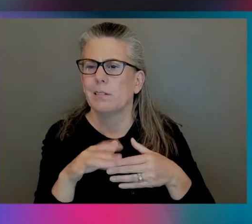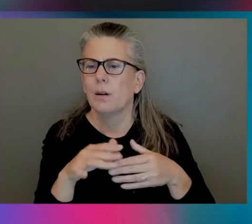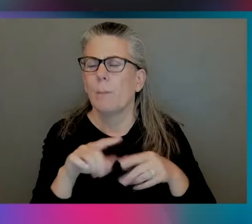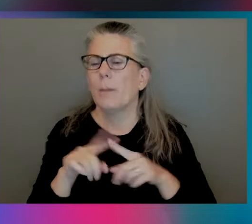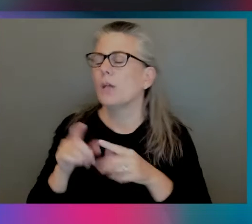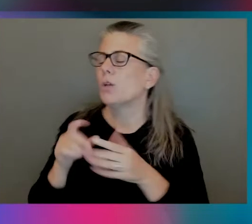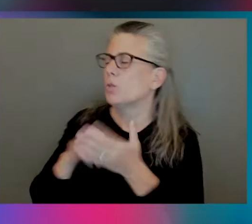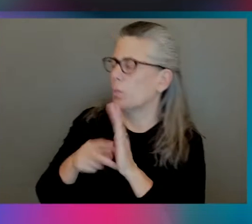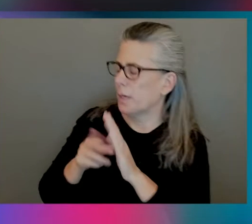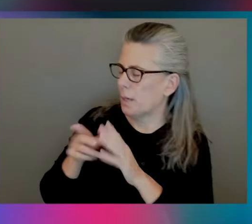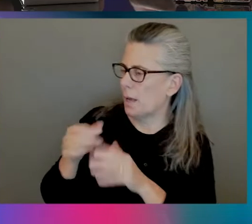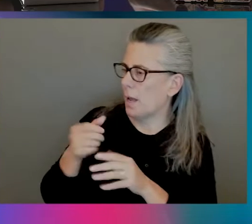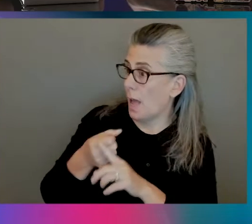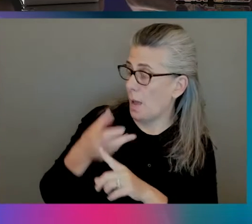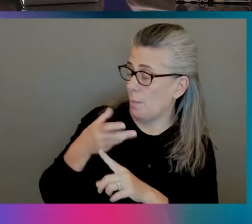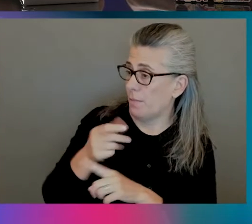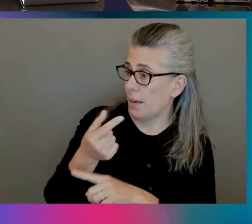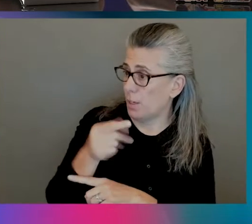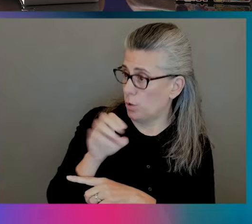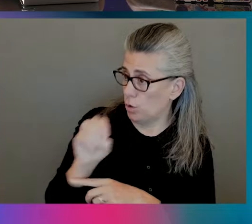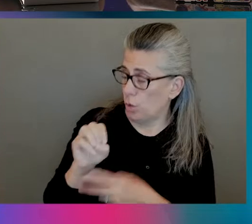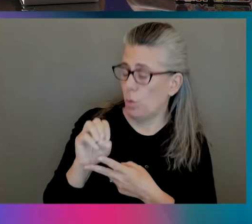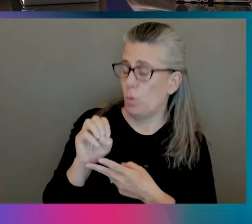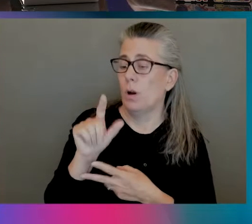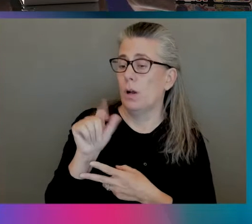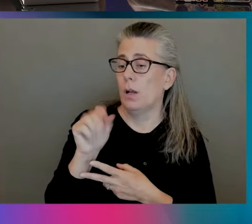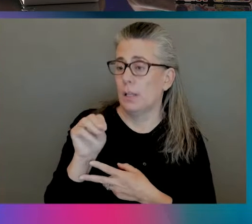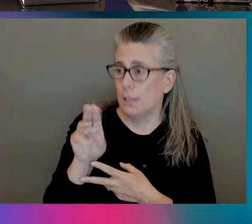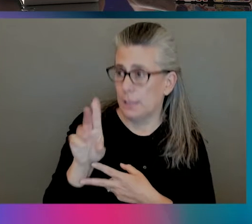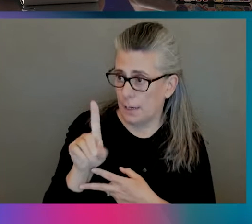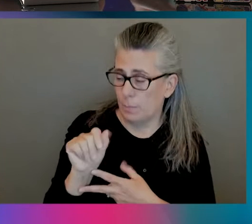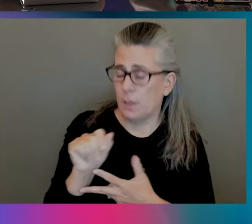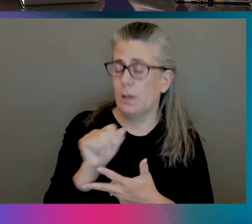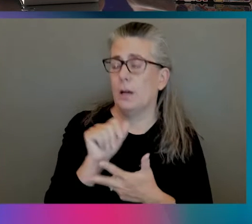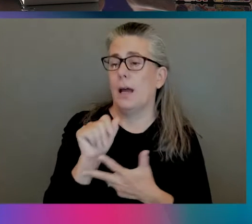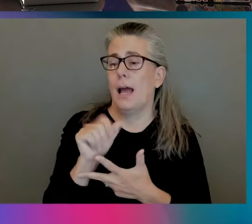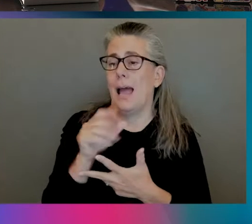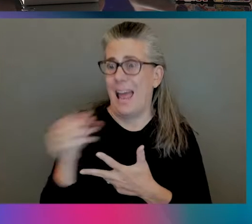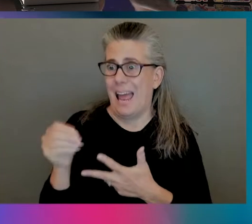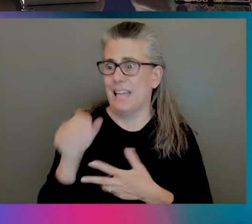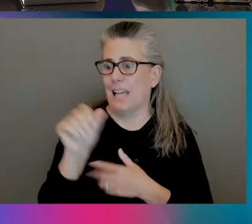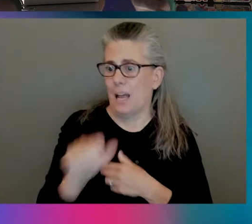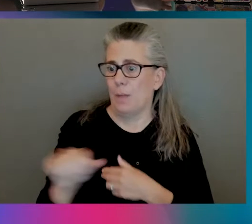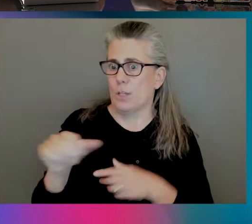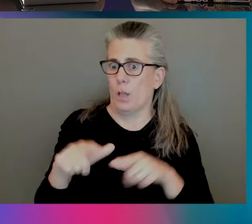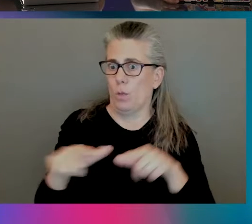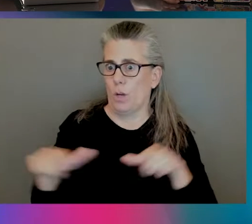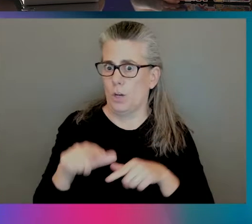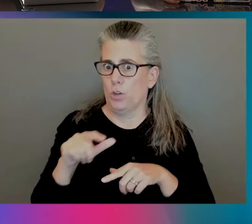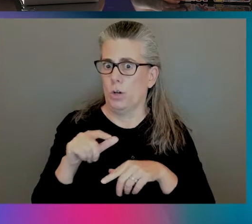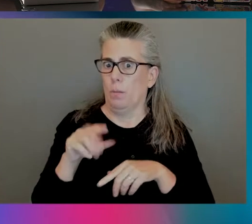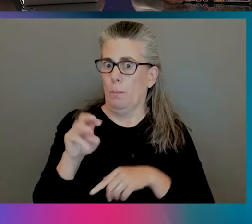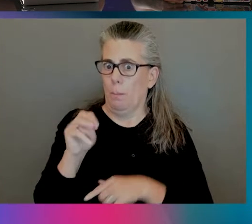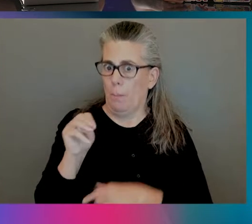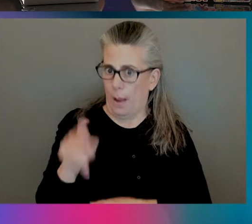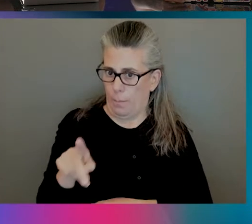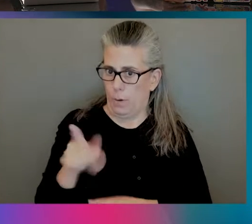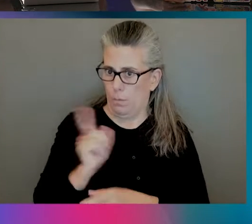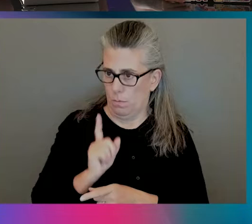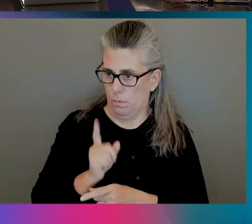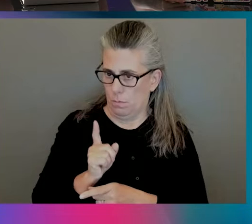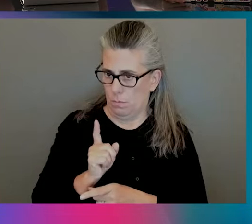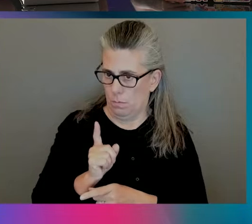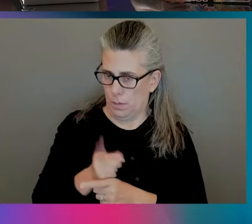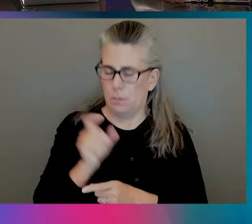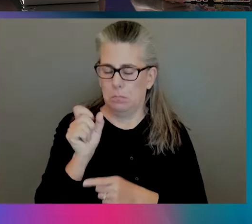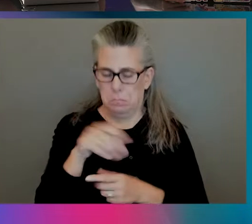API, Lambda, and the Amazon location maps. So we all